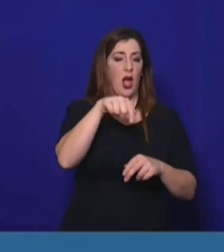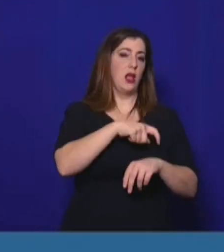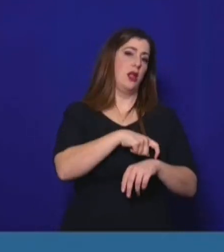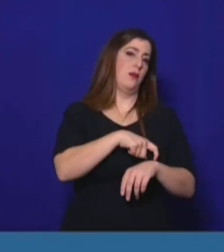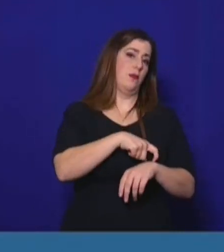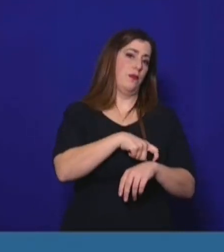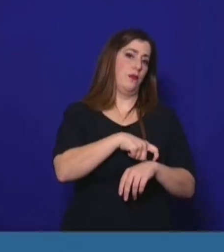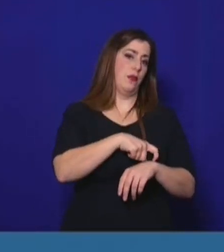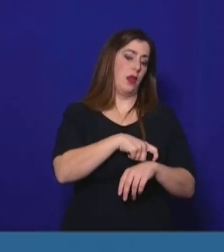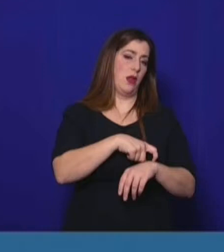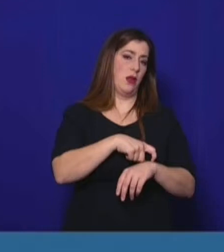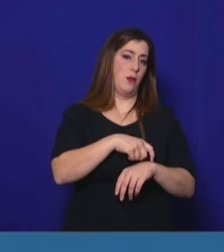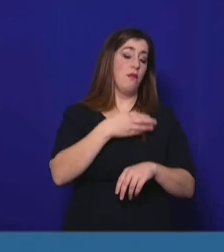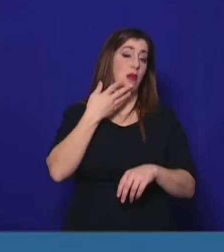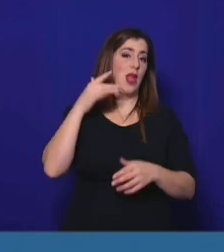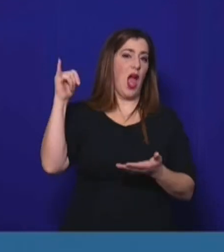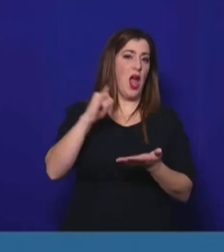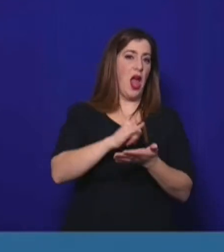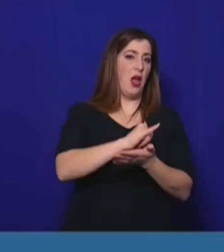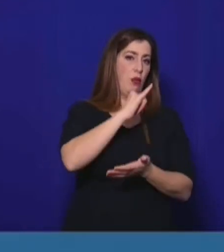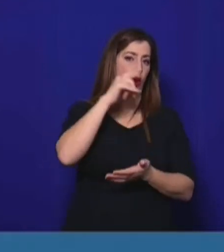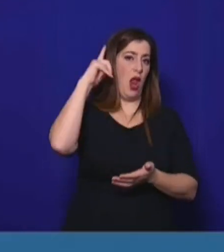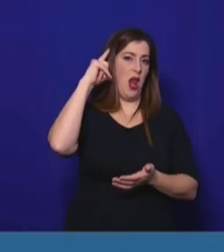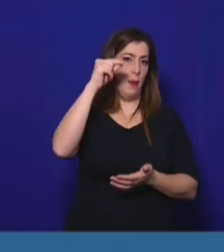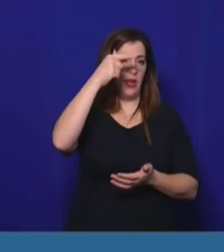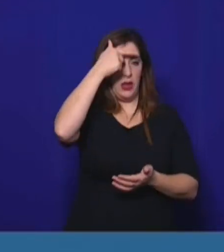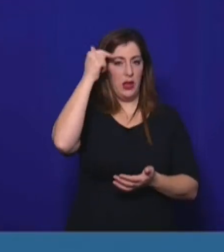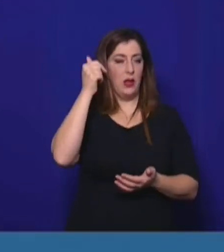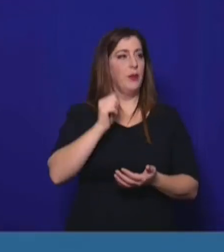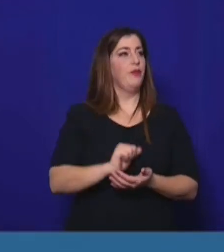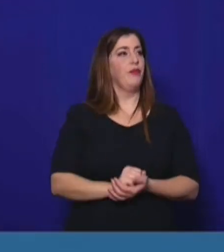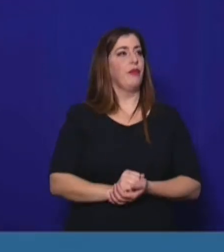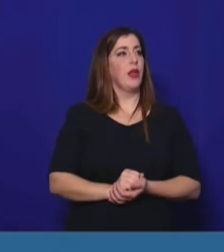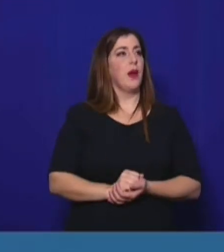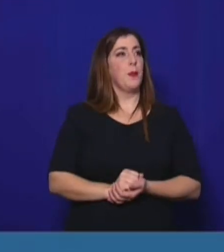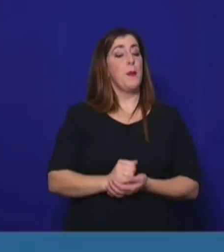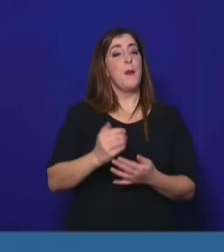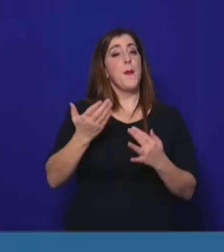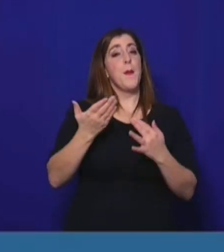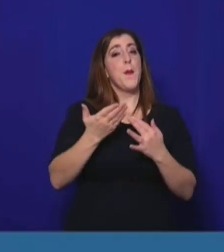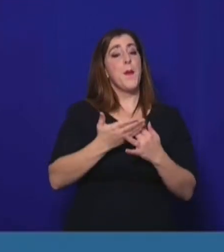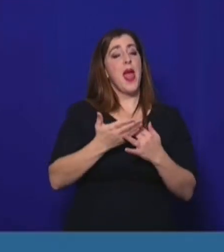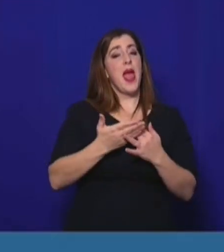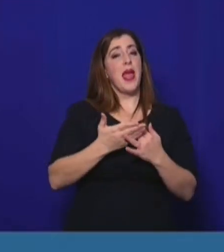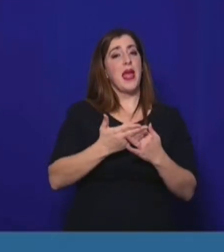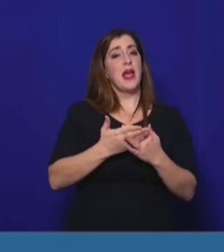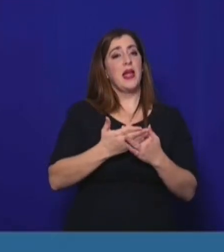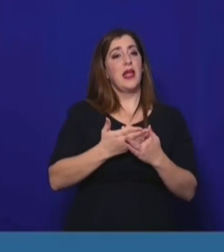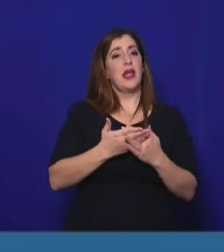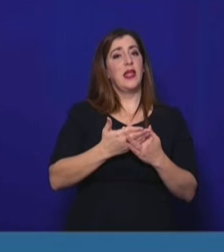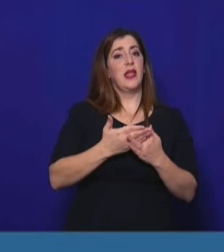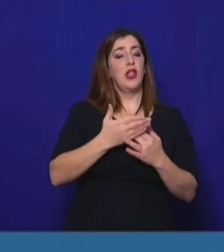każijiet. Infatti t-testijiet li saru bejn id-29 ta' Diċembru u 6 ta' Jannar kellna